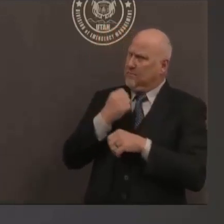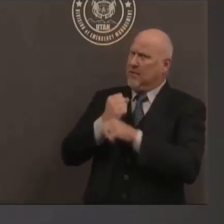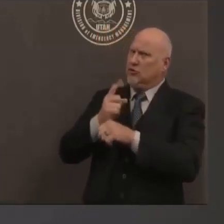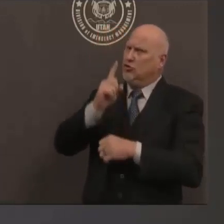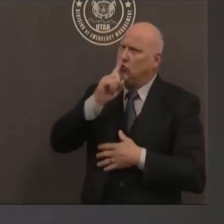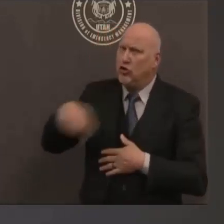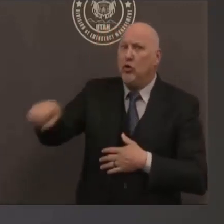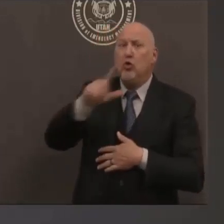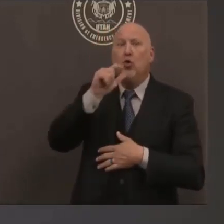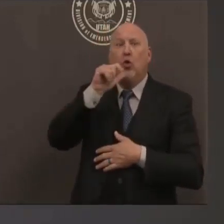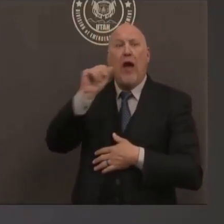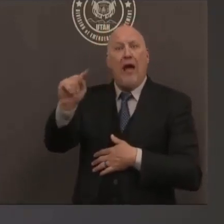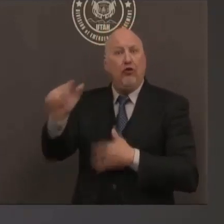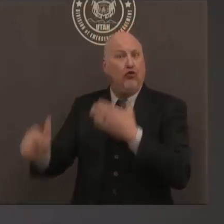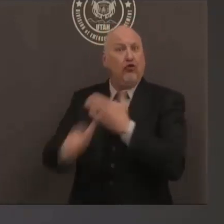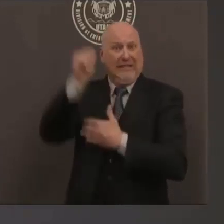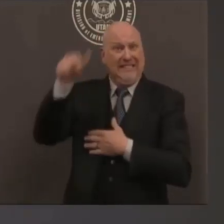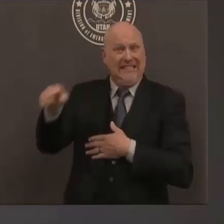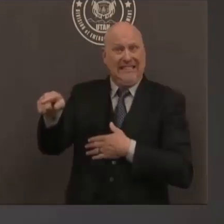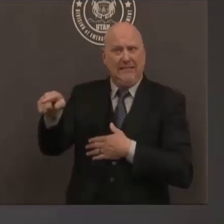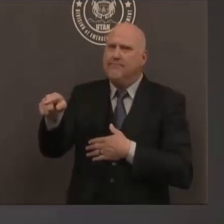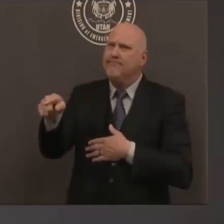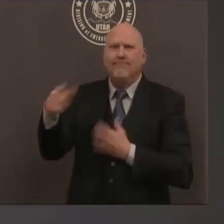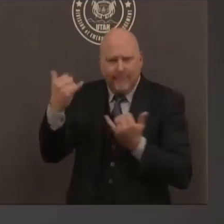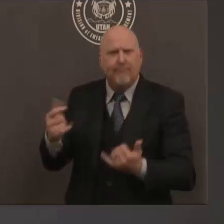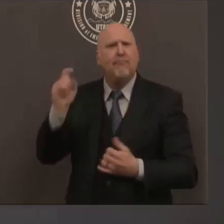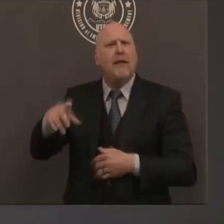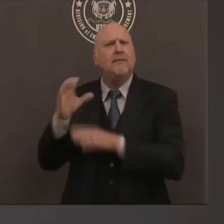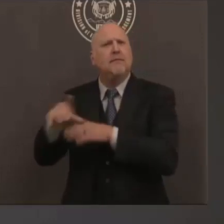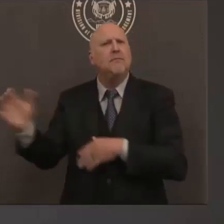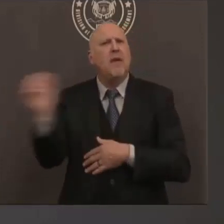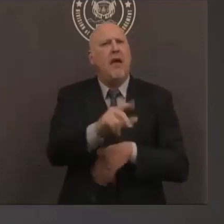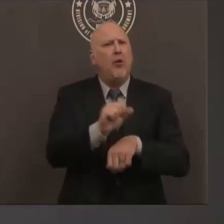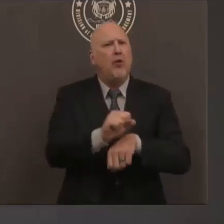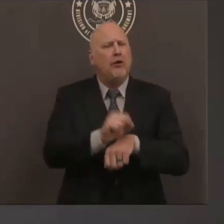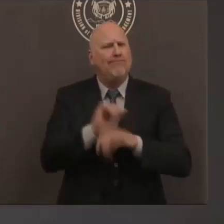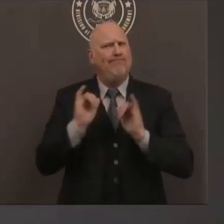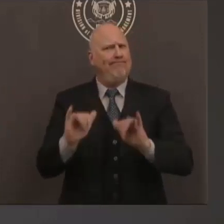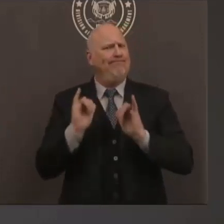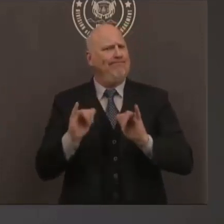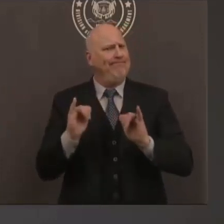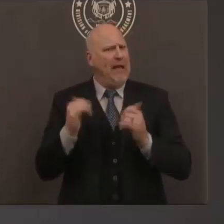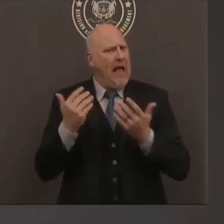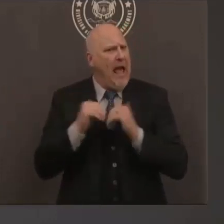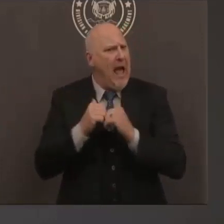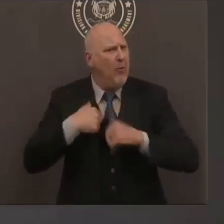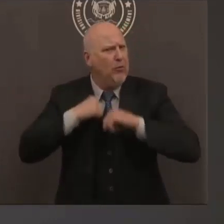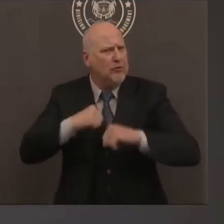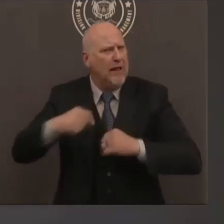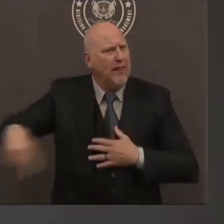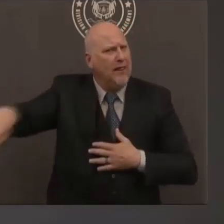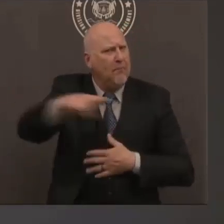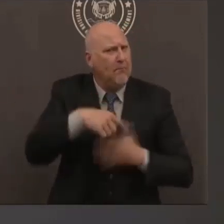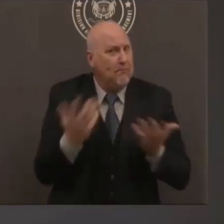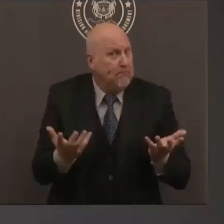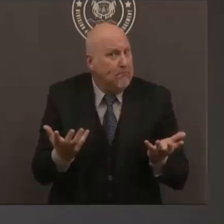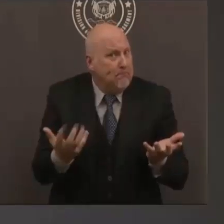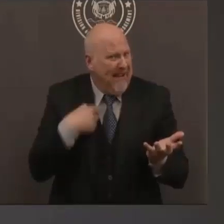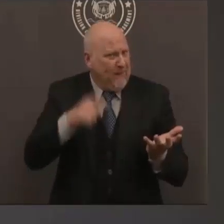into the workplace, which may be a little more difficult for them. They may be a little more vulnerable in some of our younger populations, for